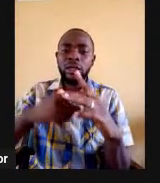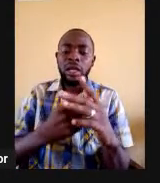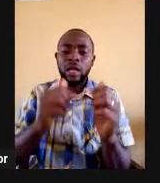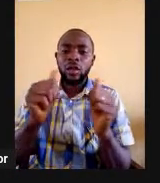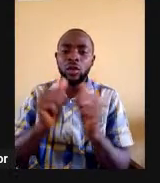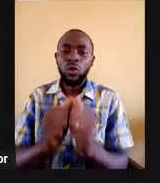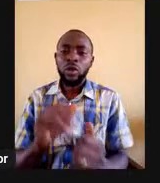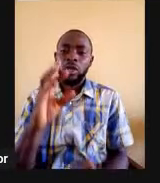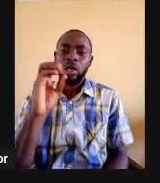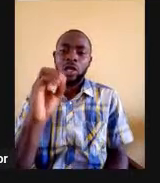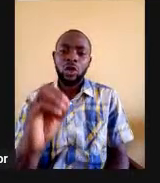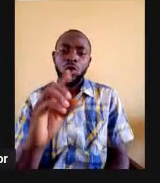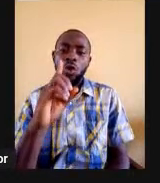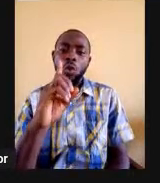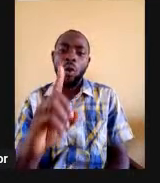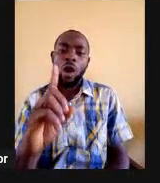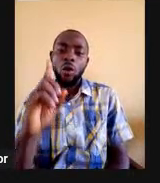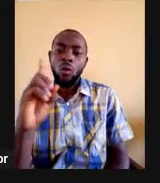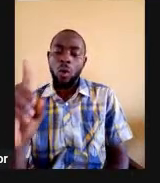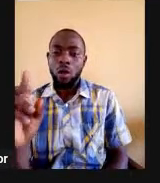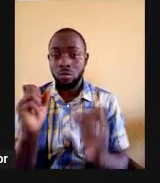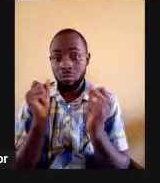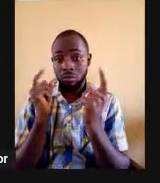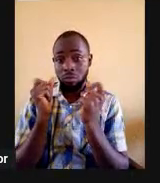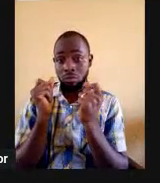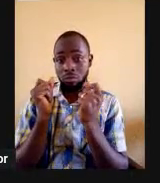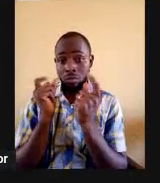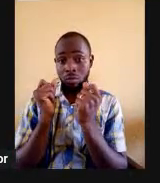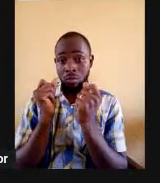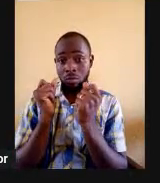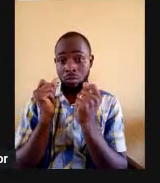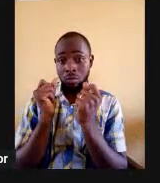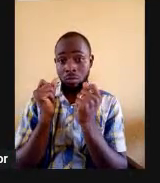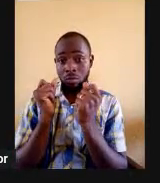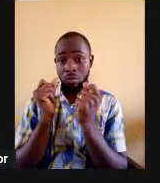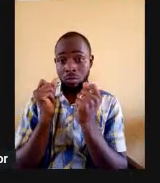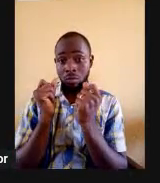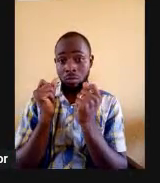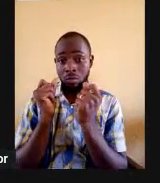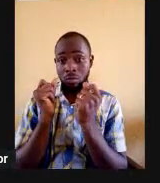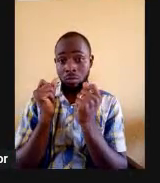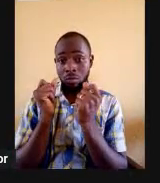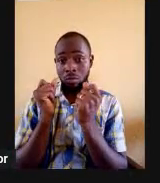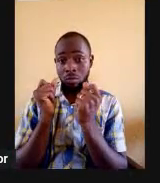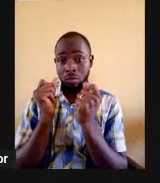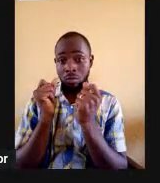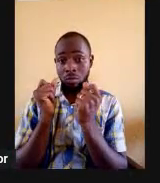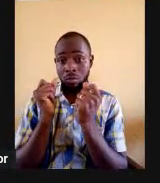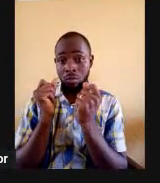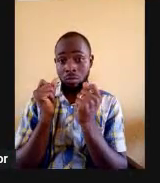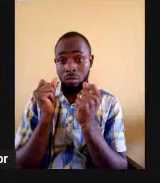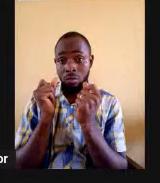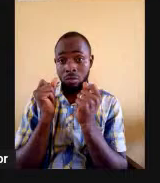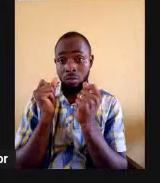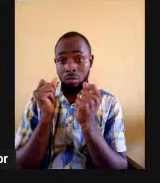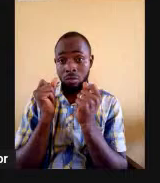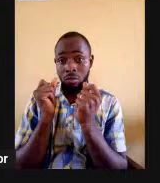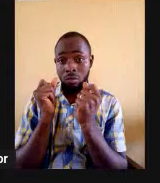011. Is that okay? So these are the simple rules. So in case in case you want to